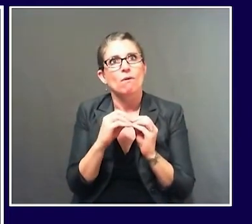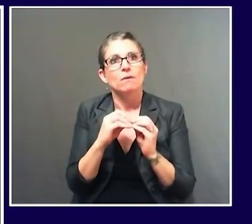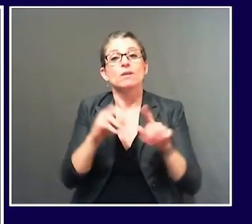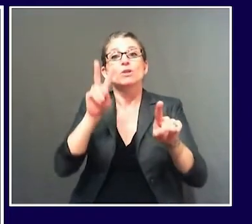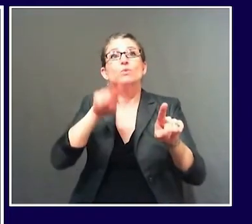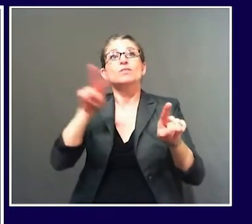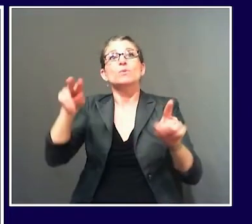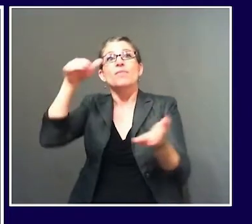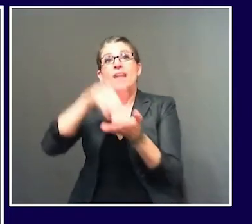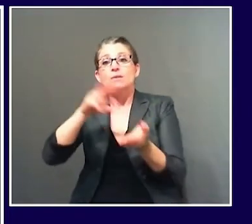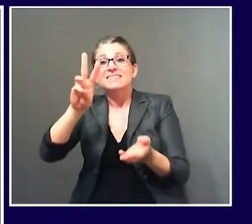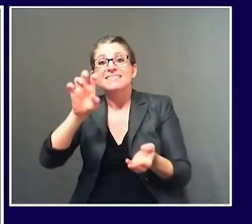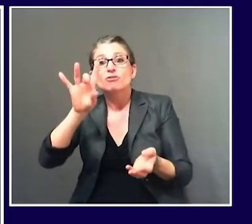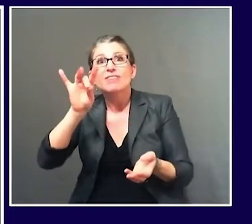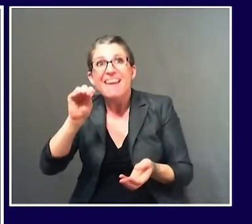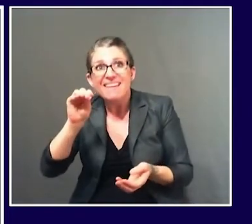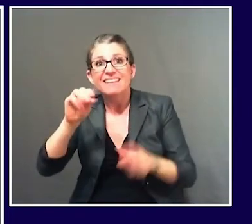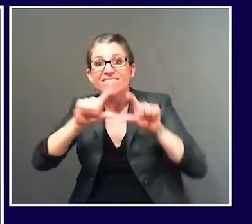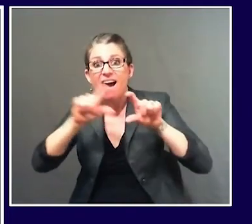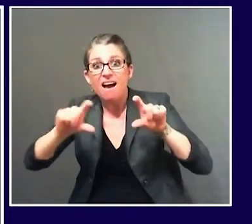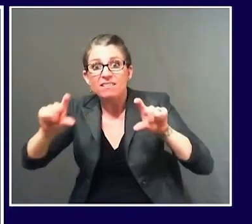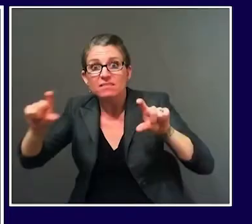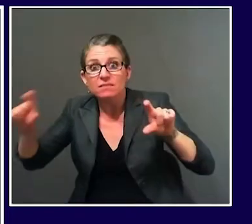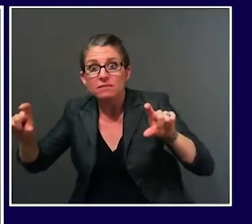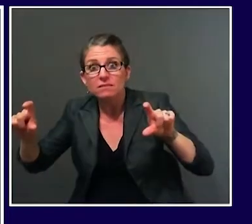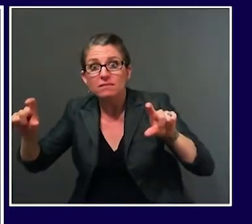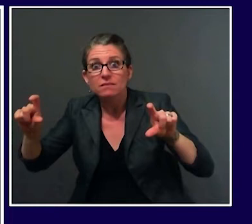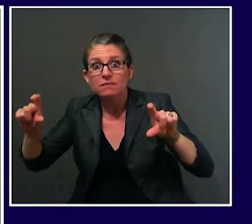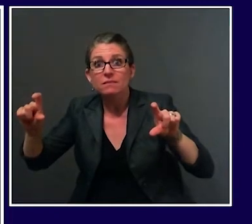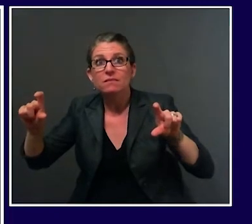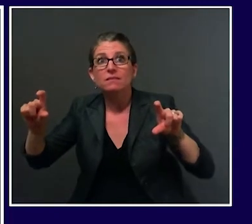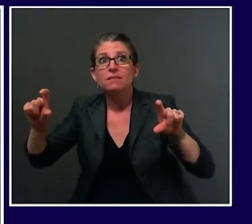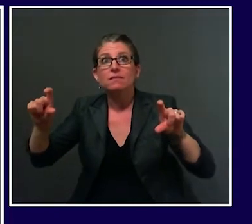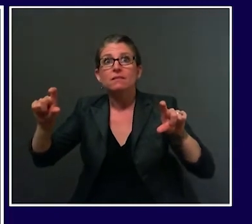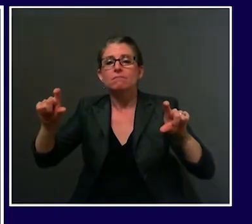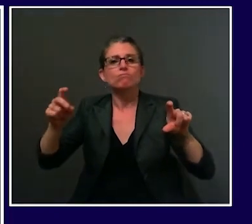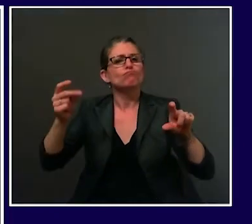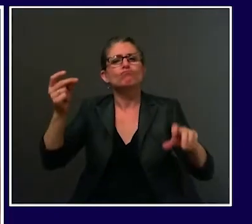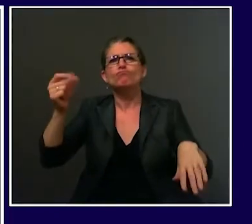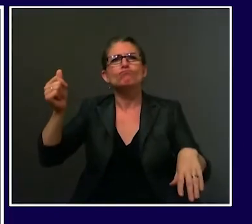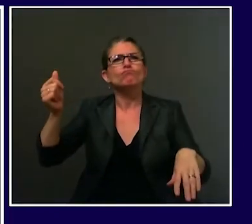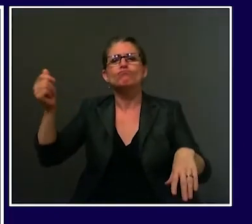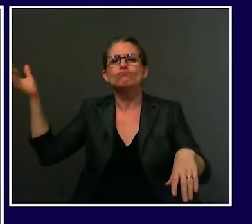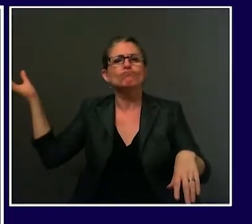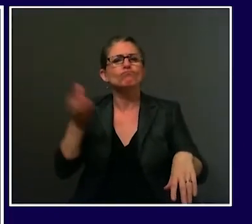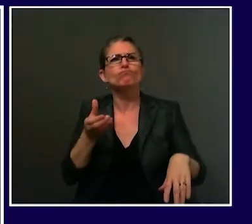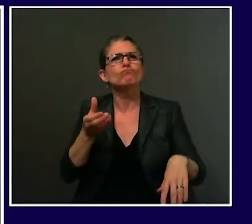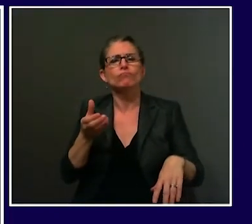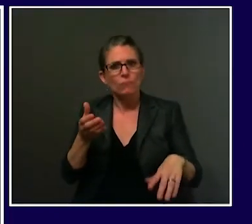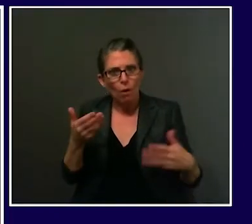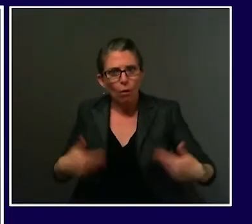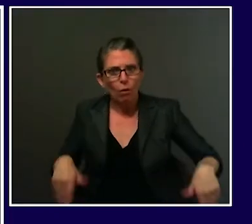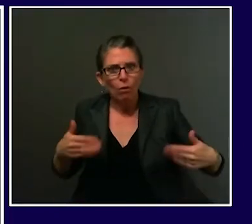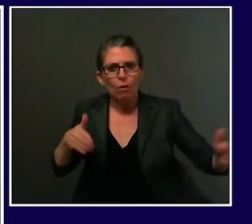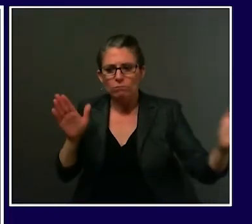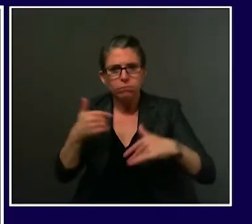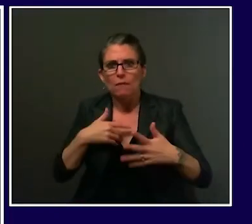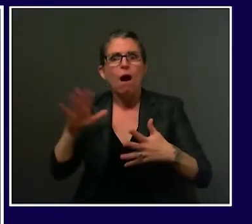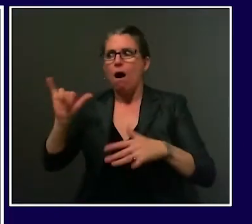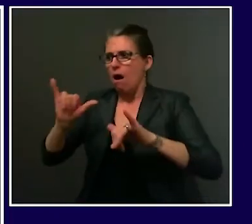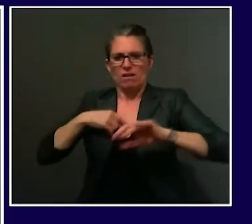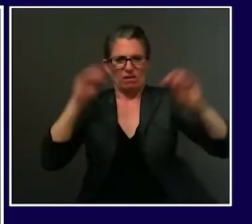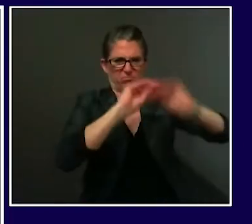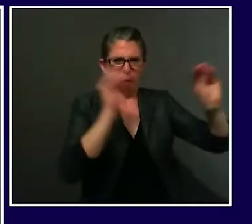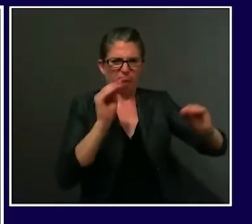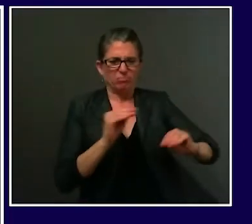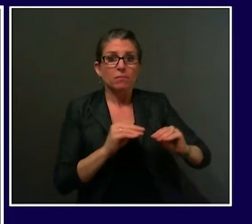22,680 vials of viral transport media. We will immediately inventory those and put them in the queue for delivery as soon as